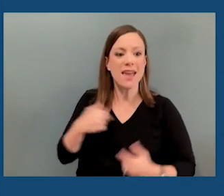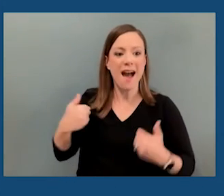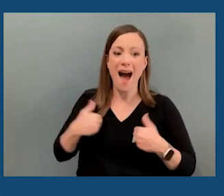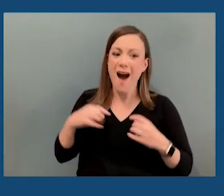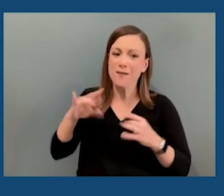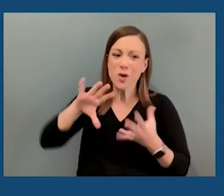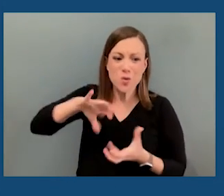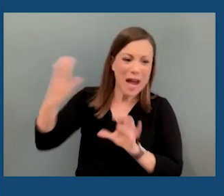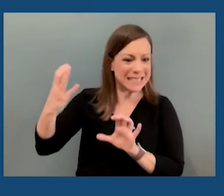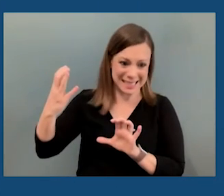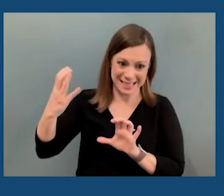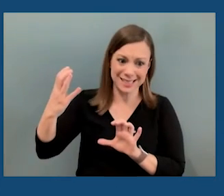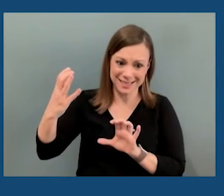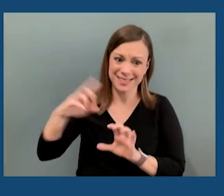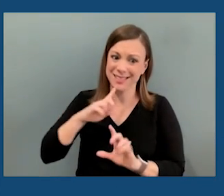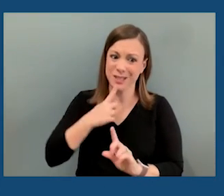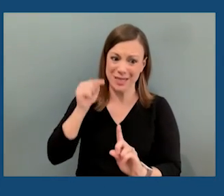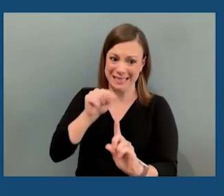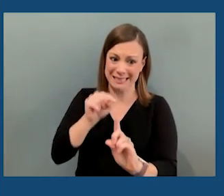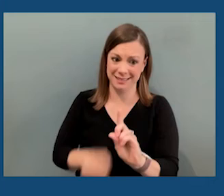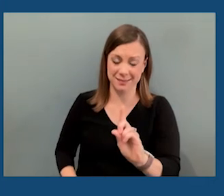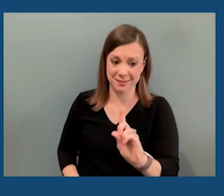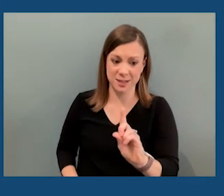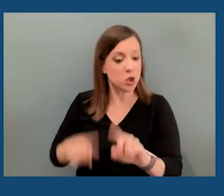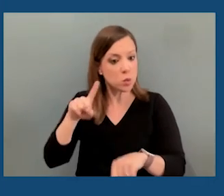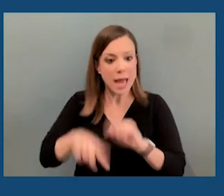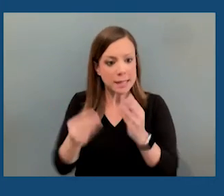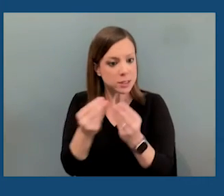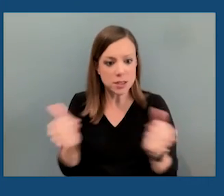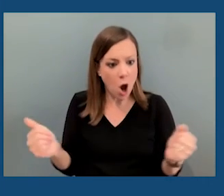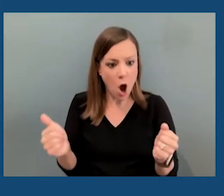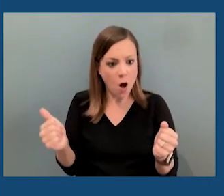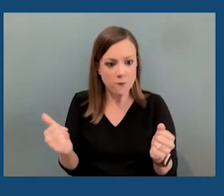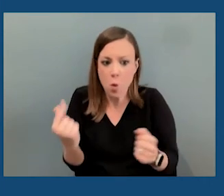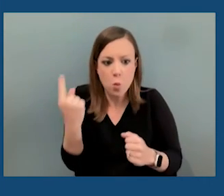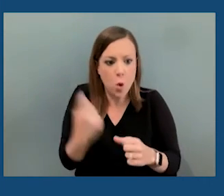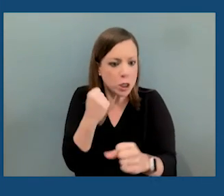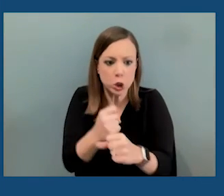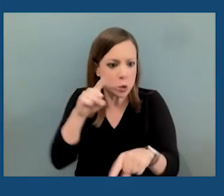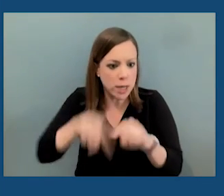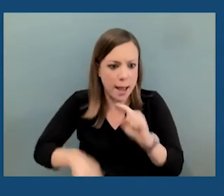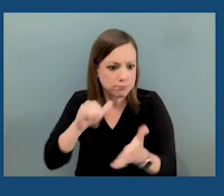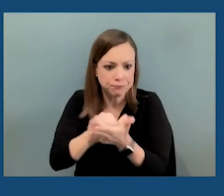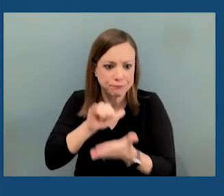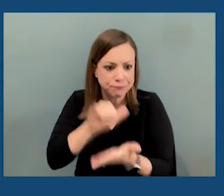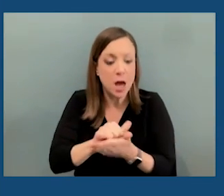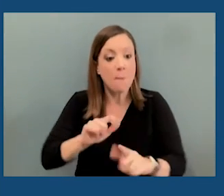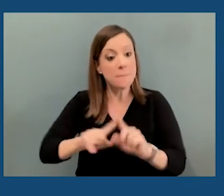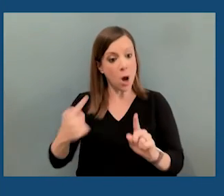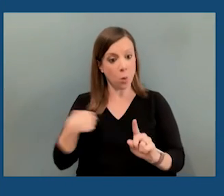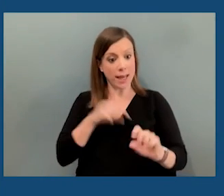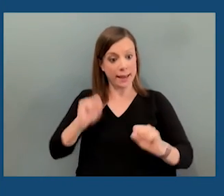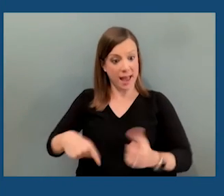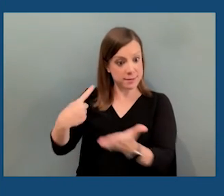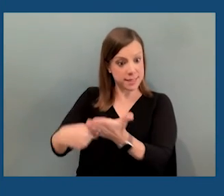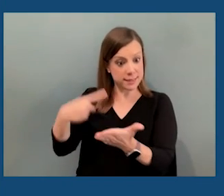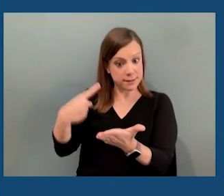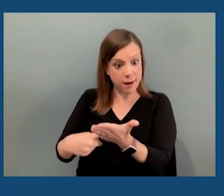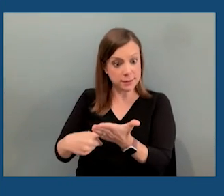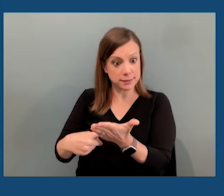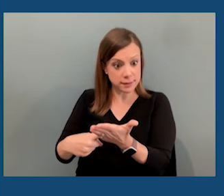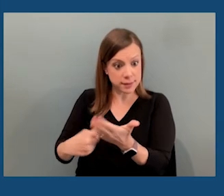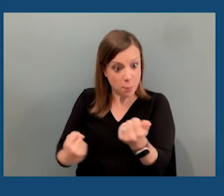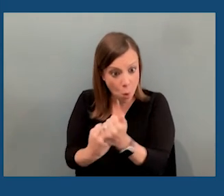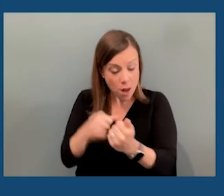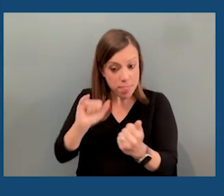solve a crisis in 1 year, I'll admit that, but you start talking about it. You start getting people to understand, like, yeah, maybe that's why